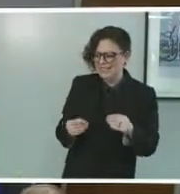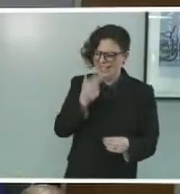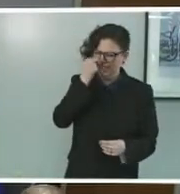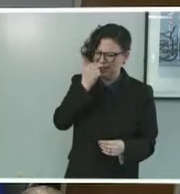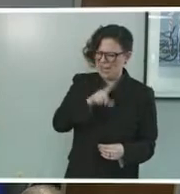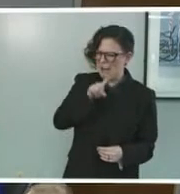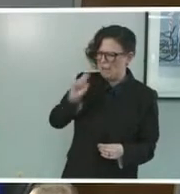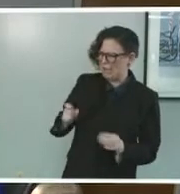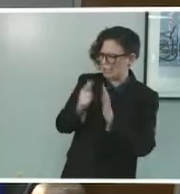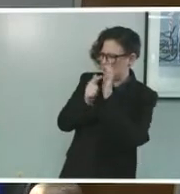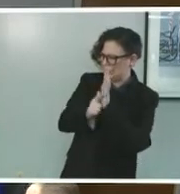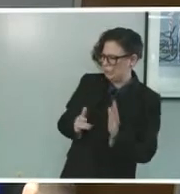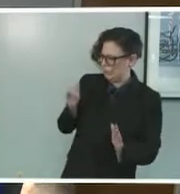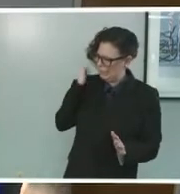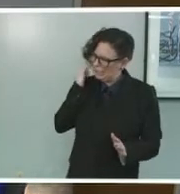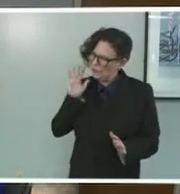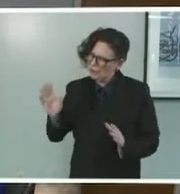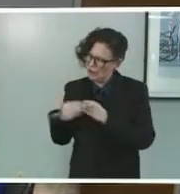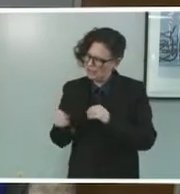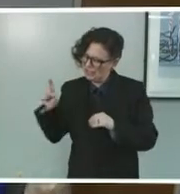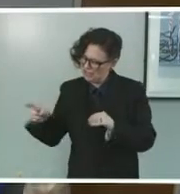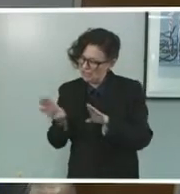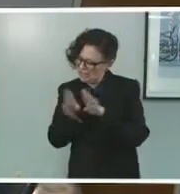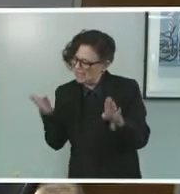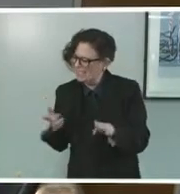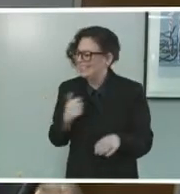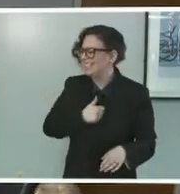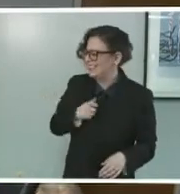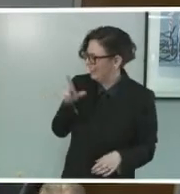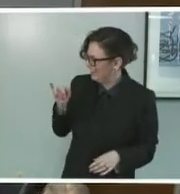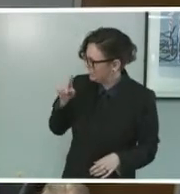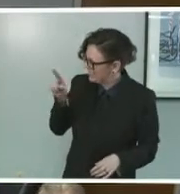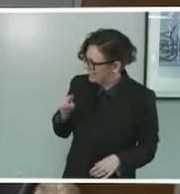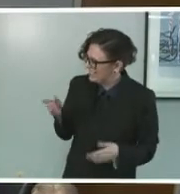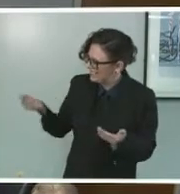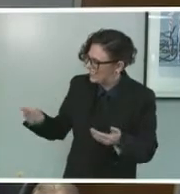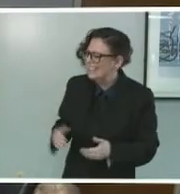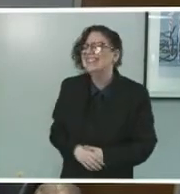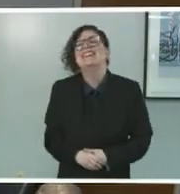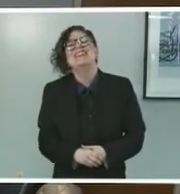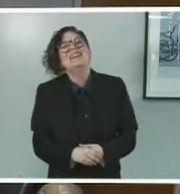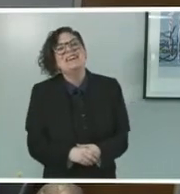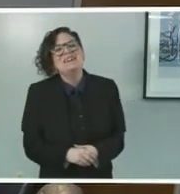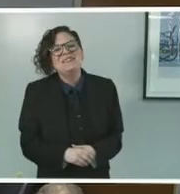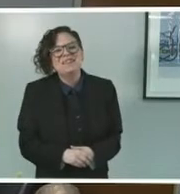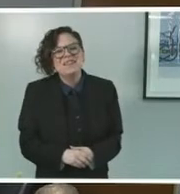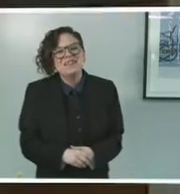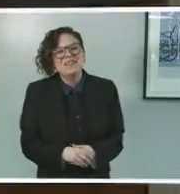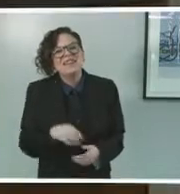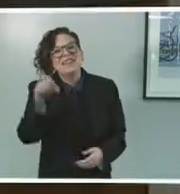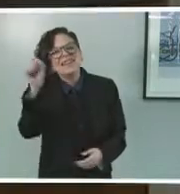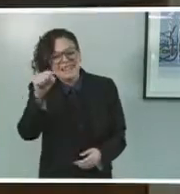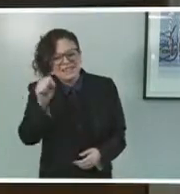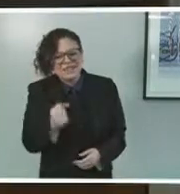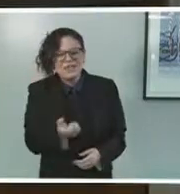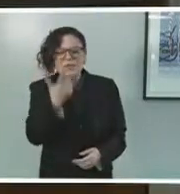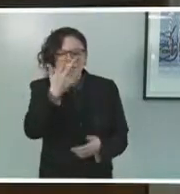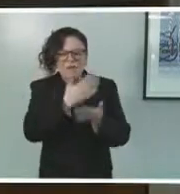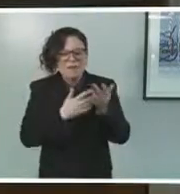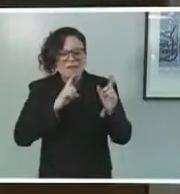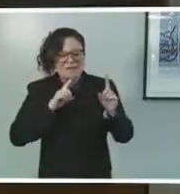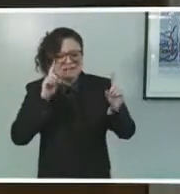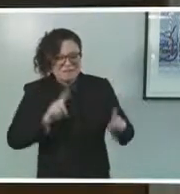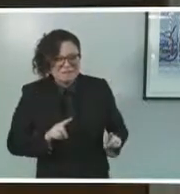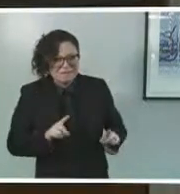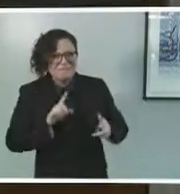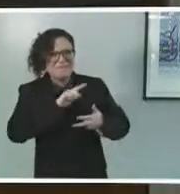question of 3 attorneys here, but yes, law offices. Sorry, Liz. The kind of 3-part response